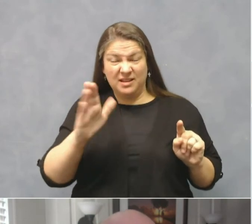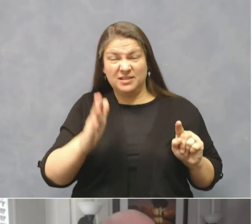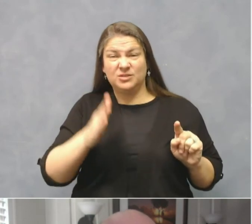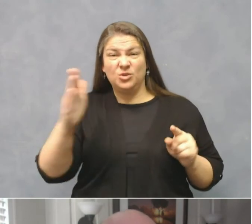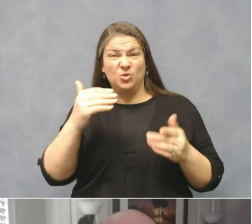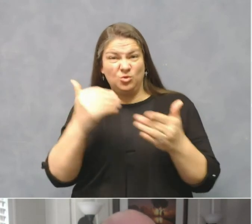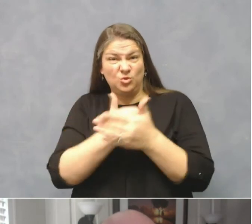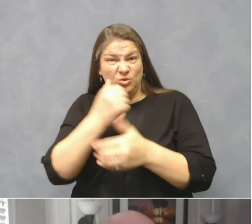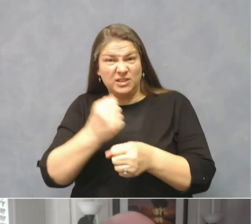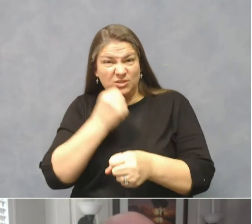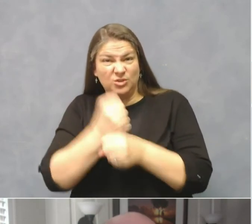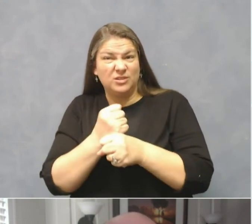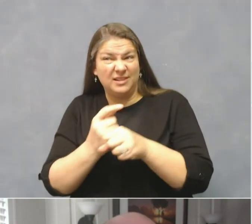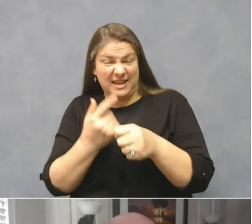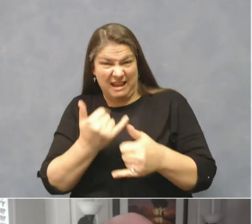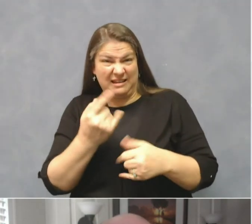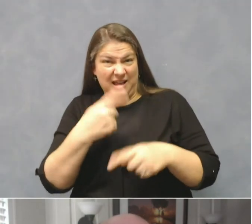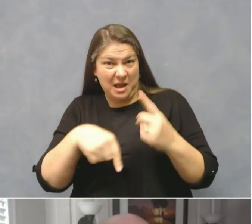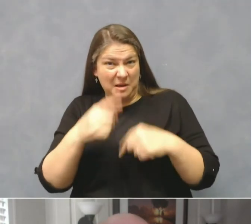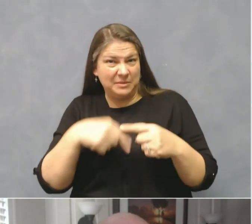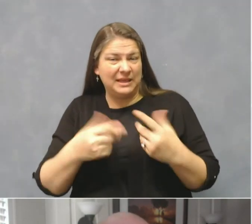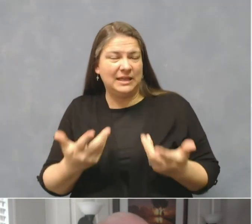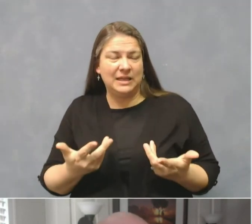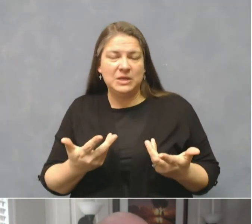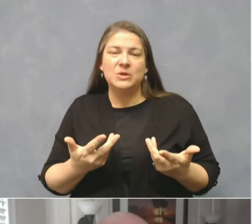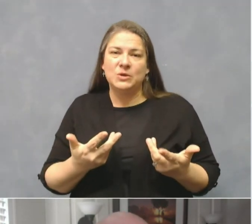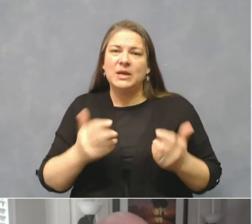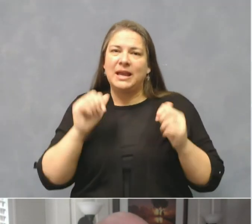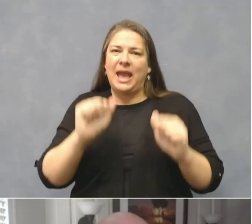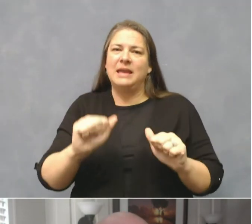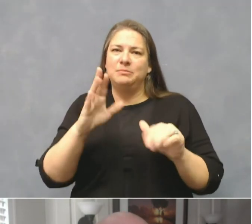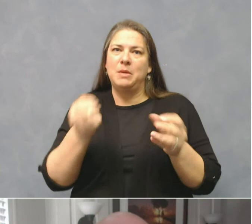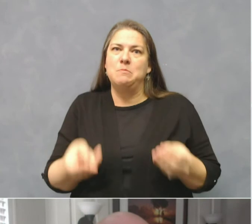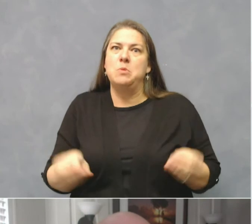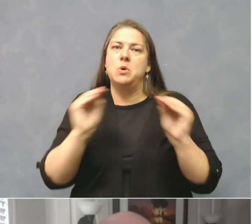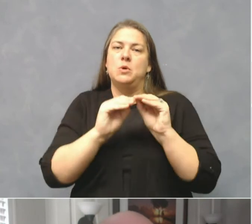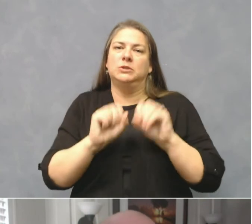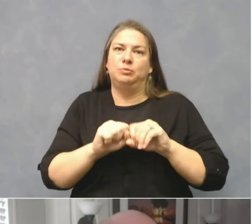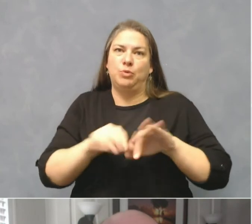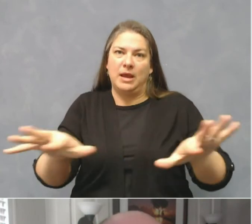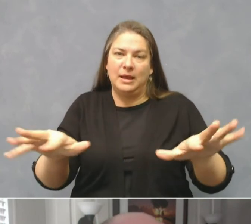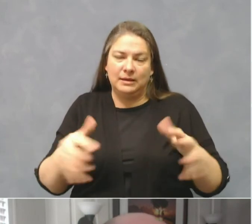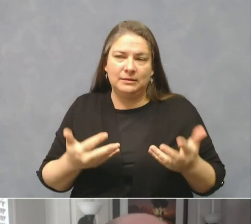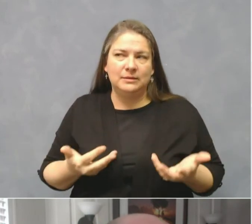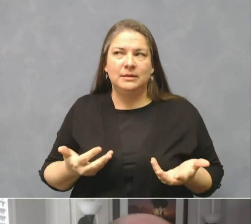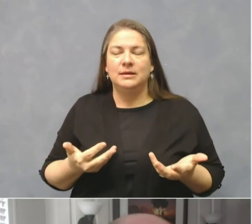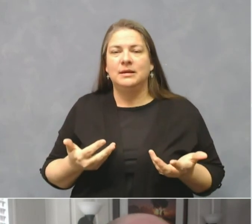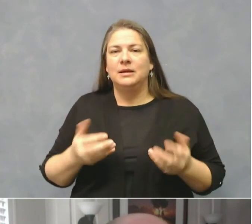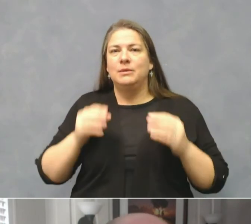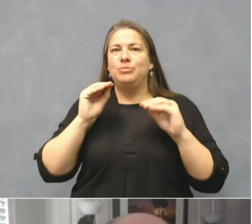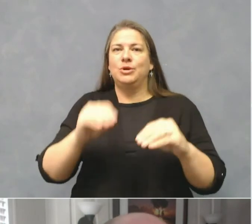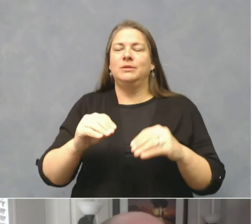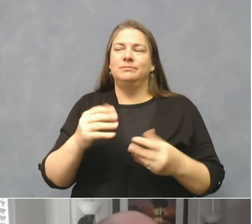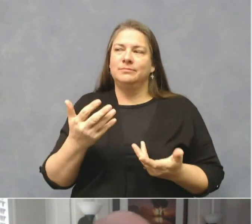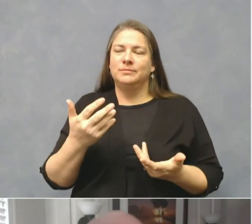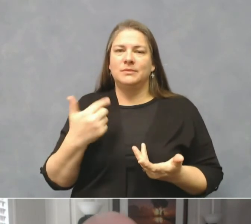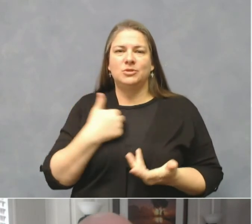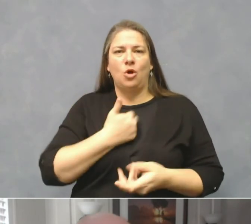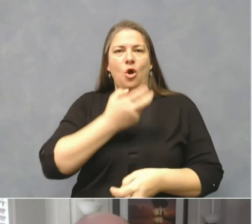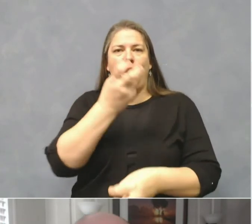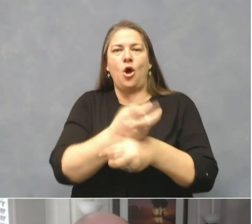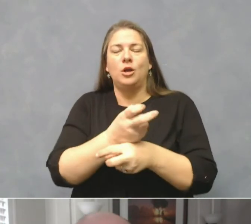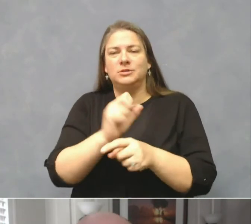season, major spreading events, and that it could place us in a very difficult situation as we go